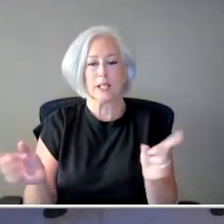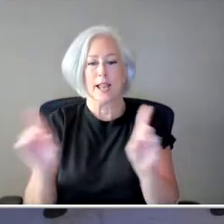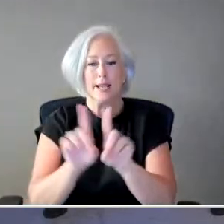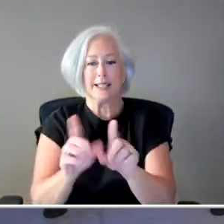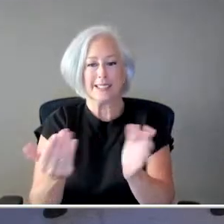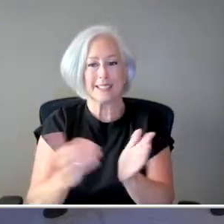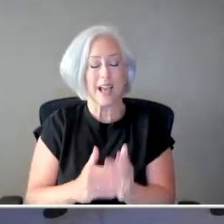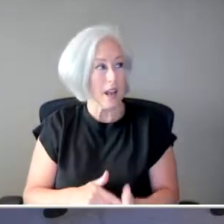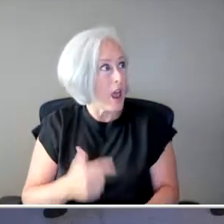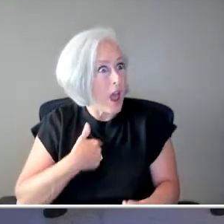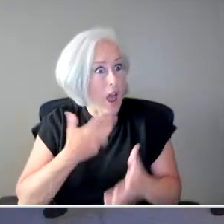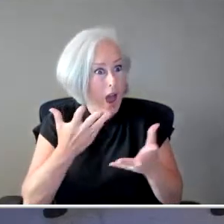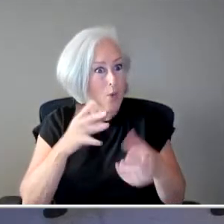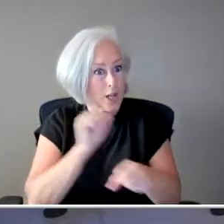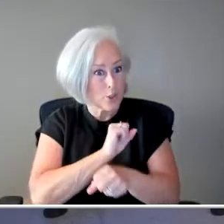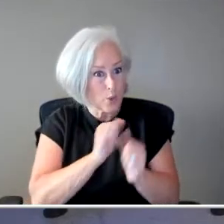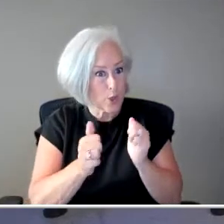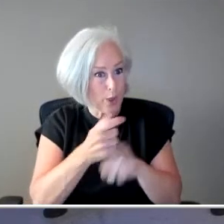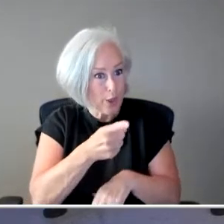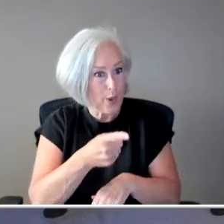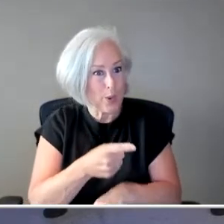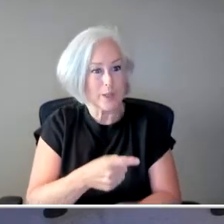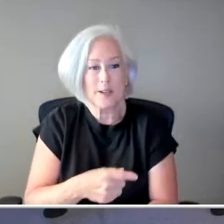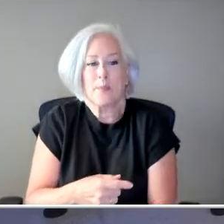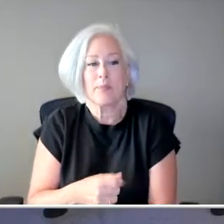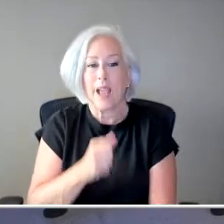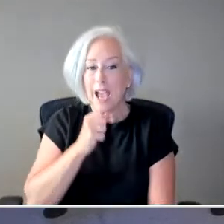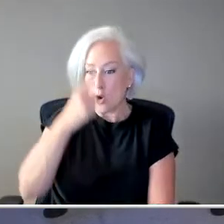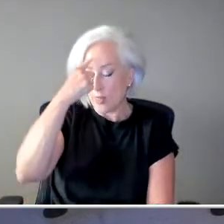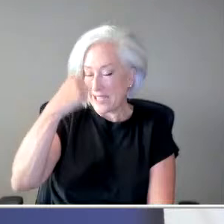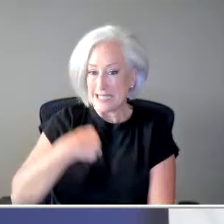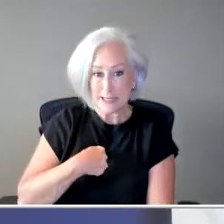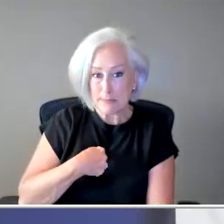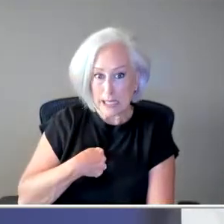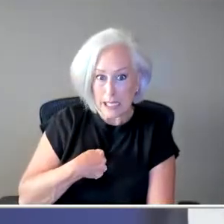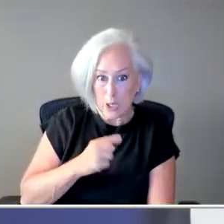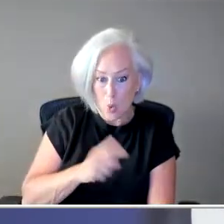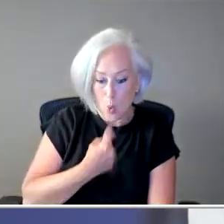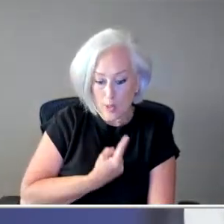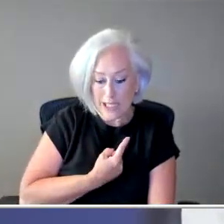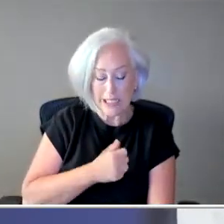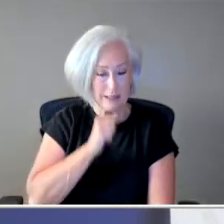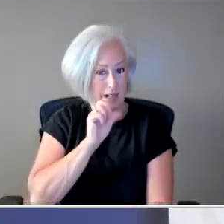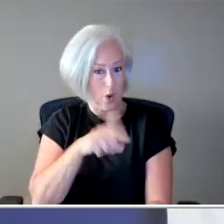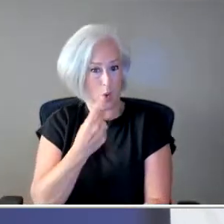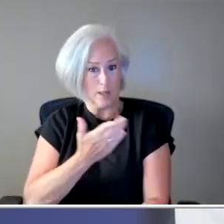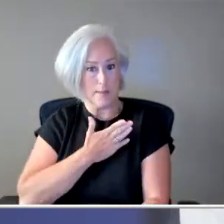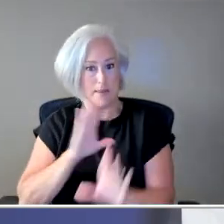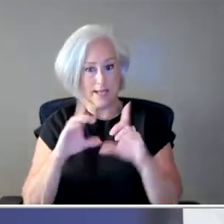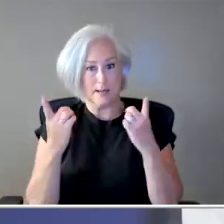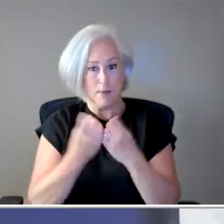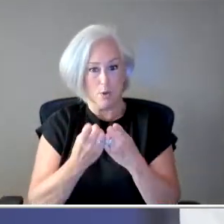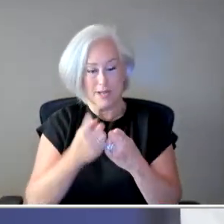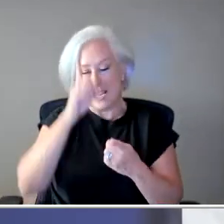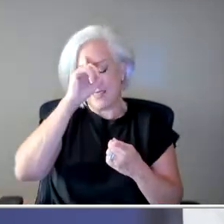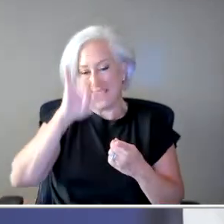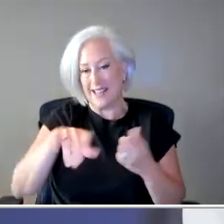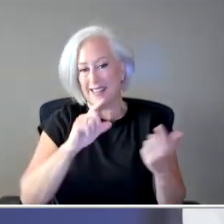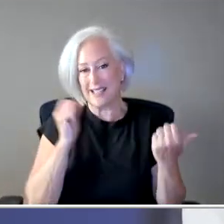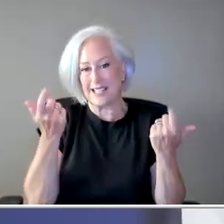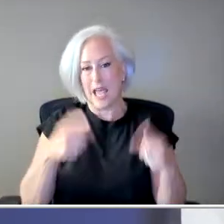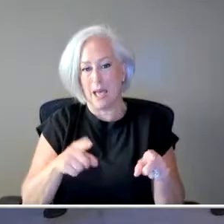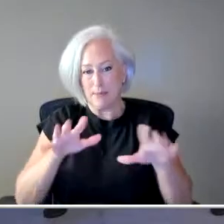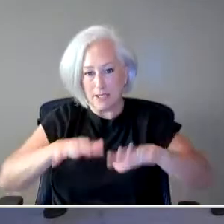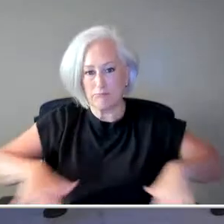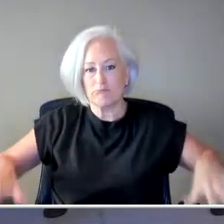you. Well, I don't think it's just me. I don't think it's just our department. I think this is what's happening in the larger scope. All right,